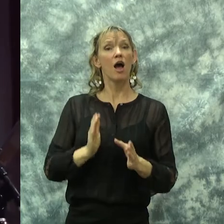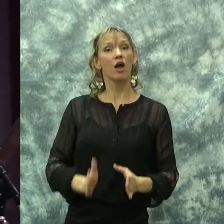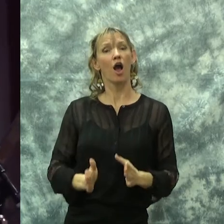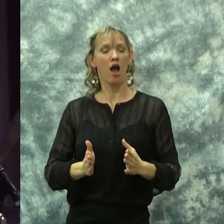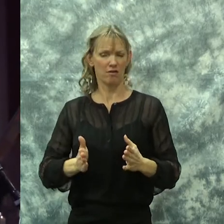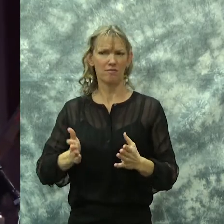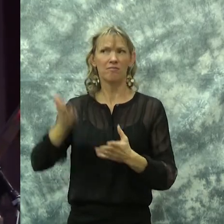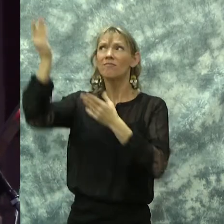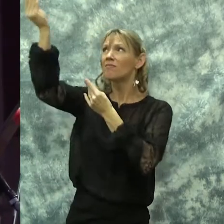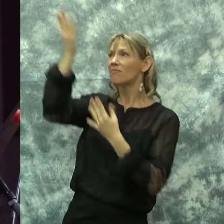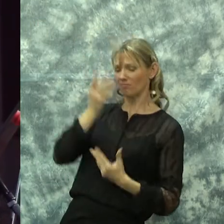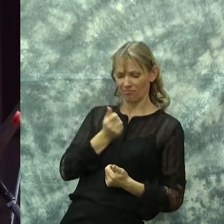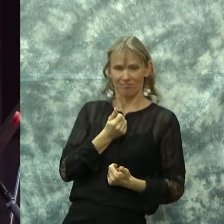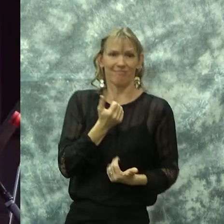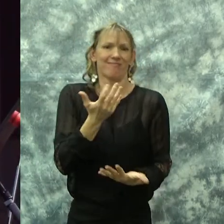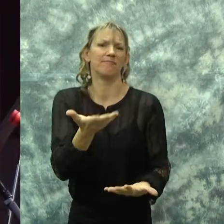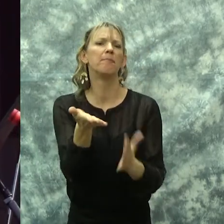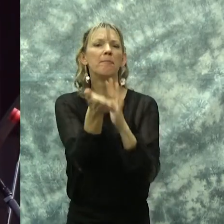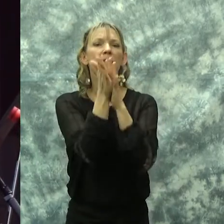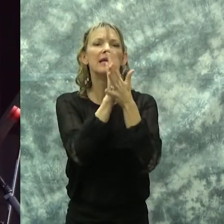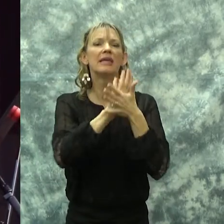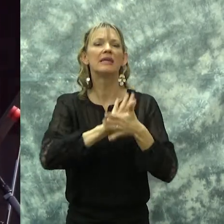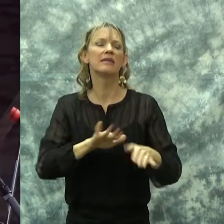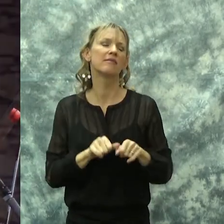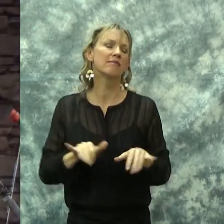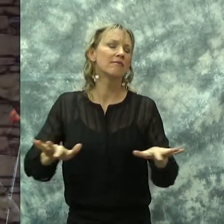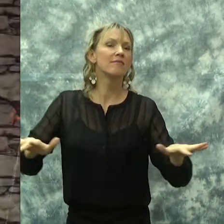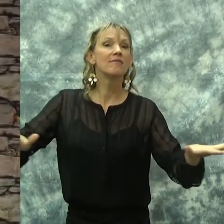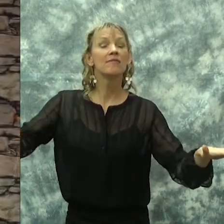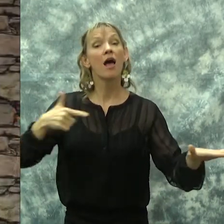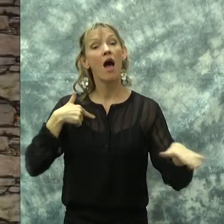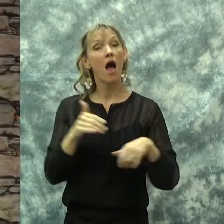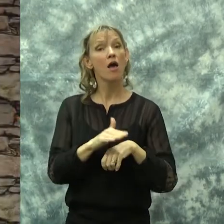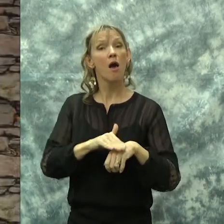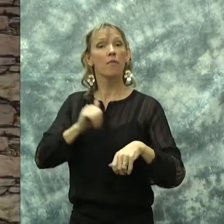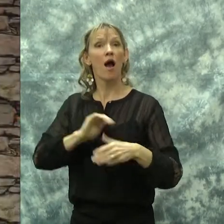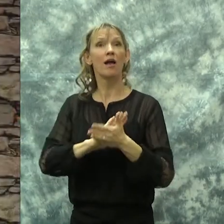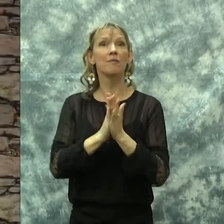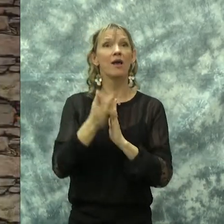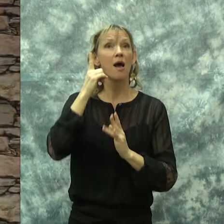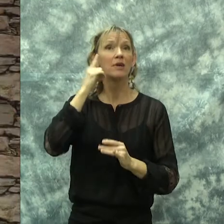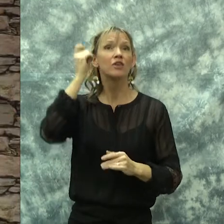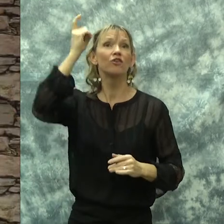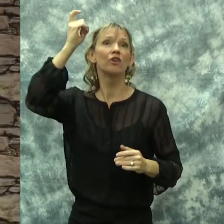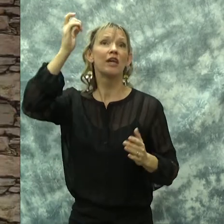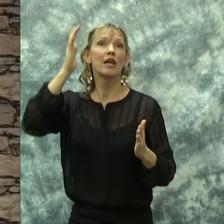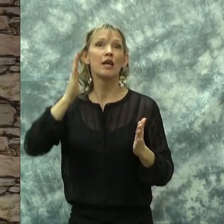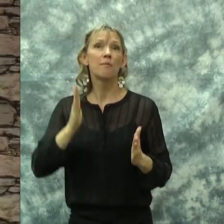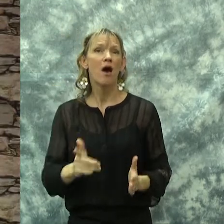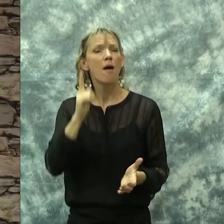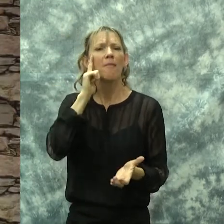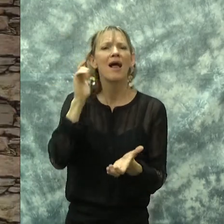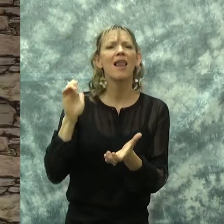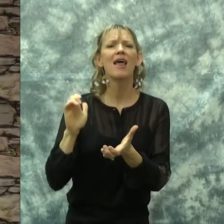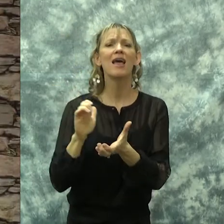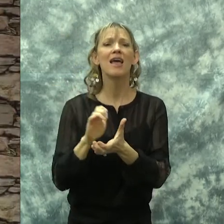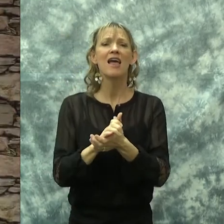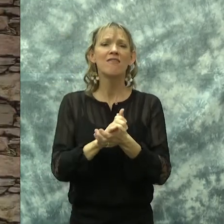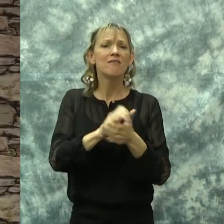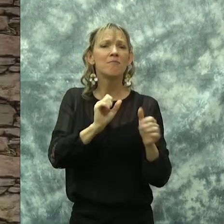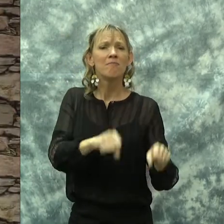an instrument of peace. I am called to be a dreamer, believe in what